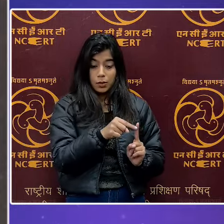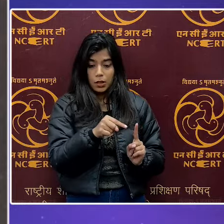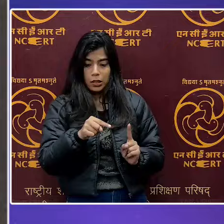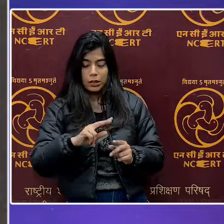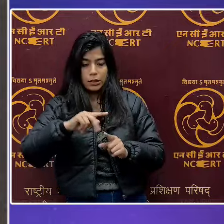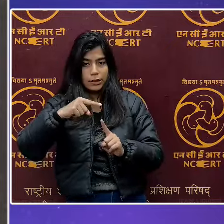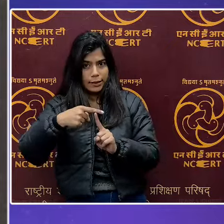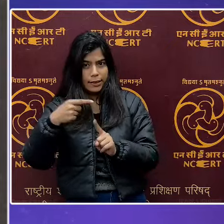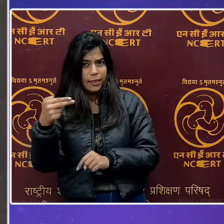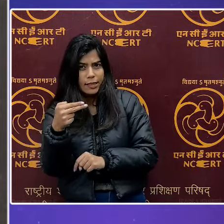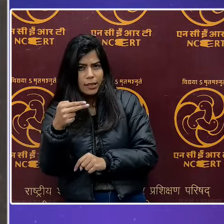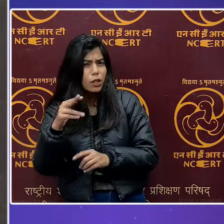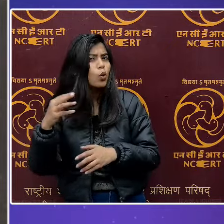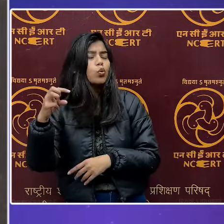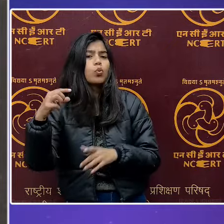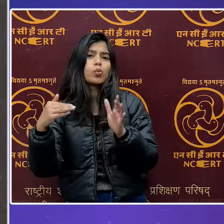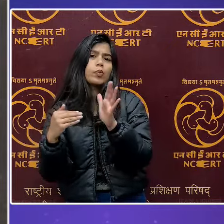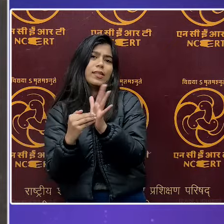to 0.